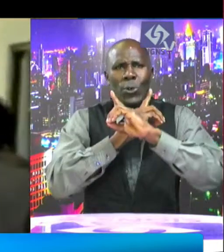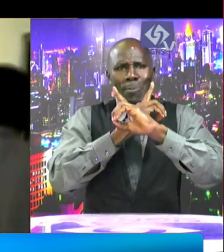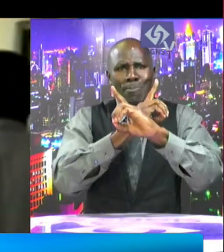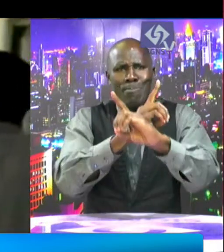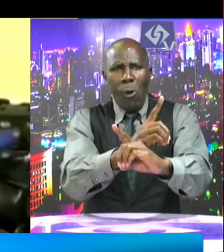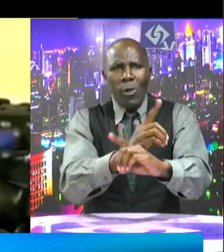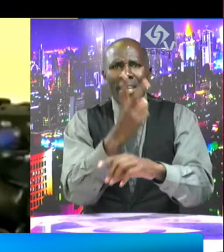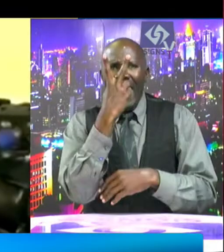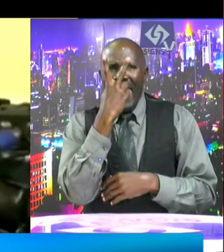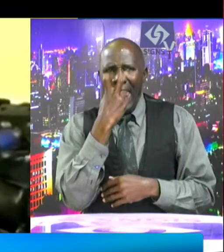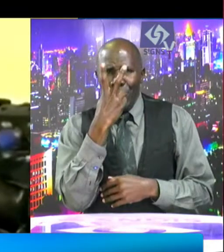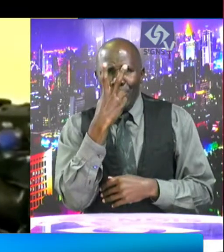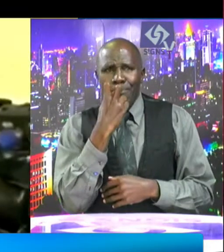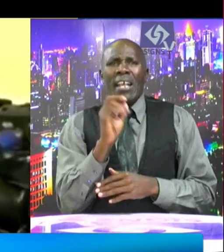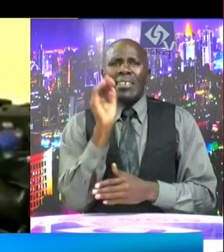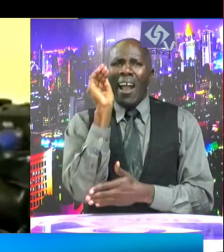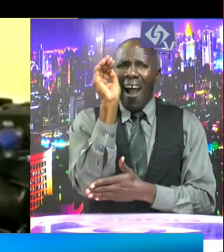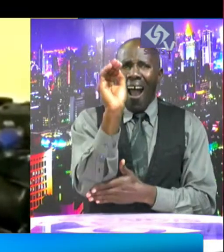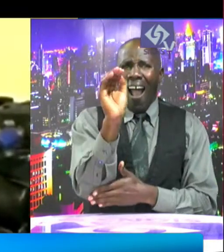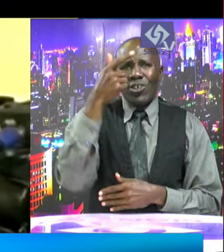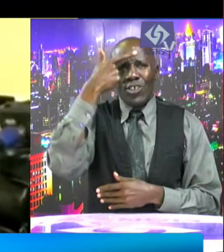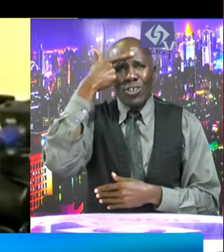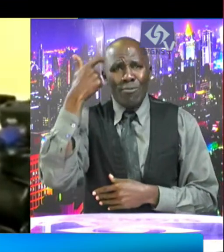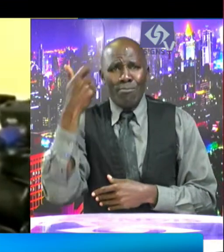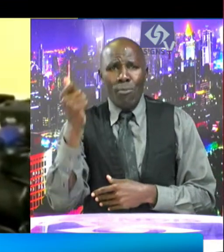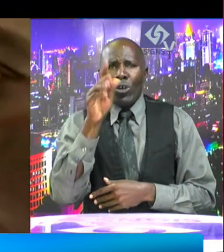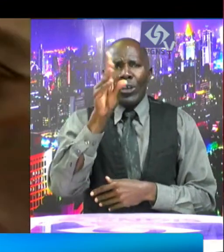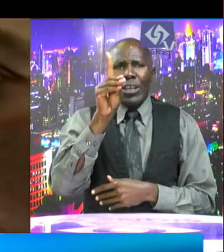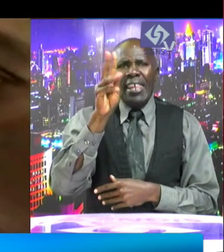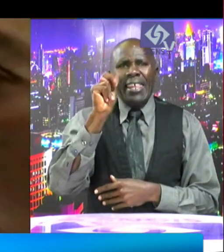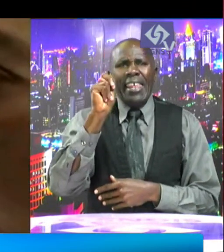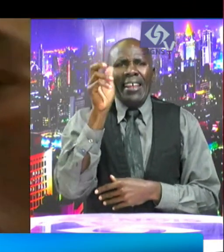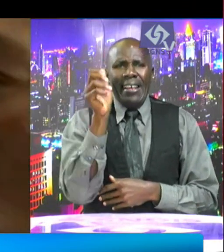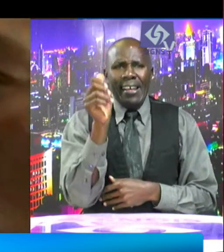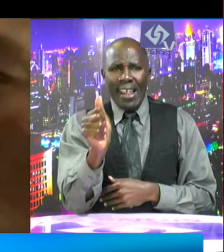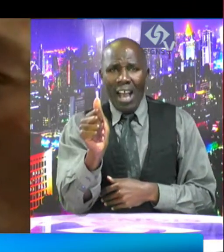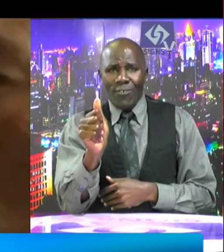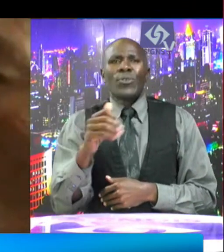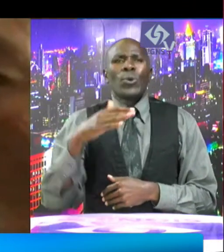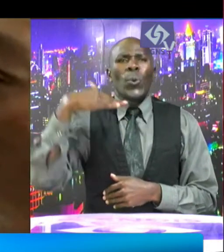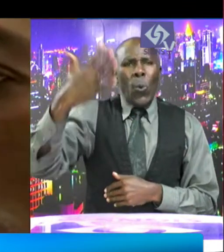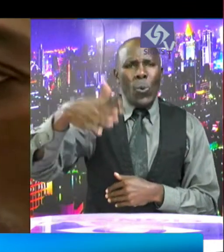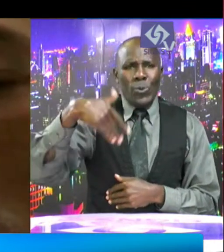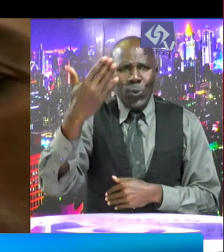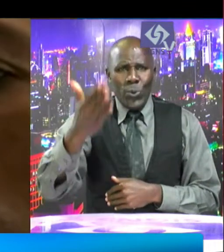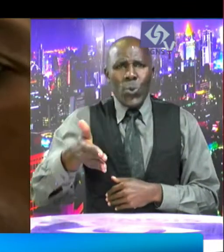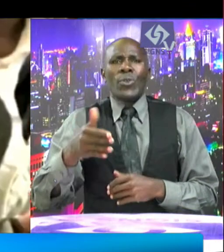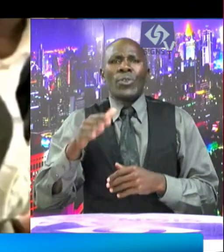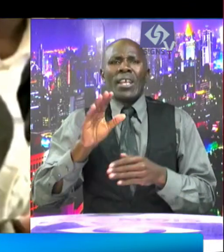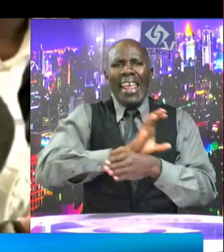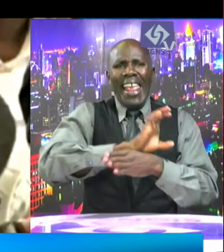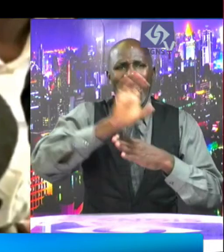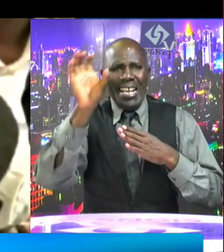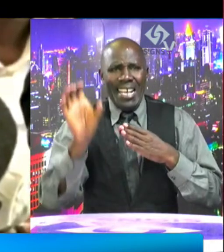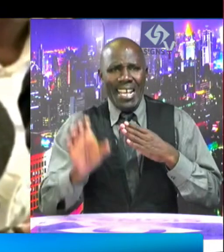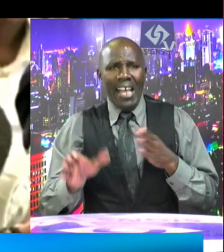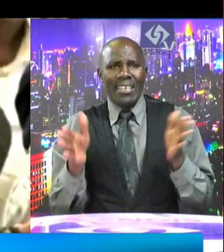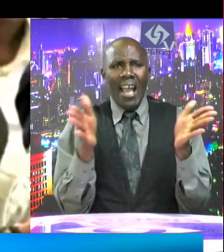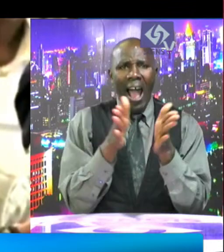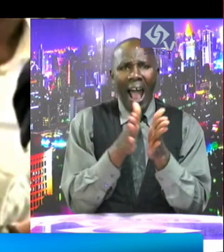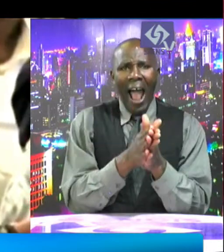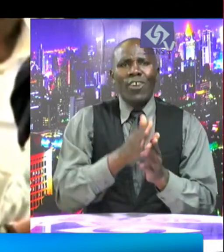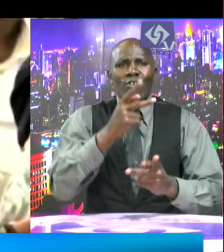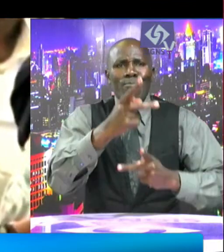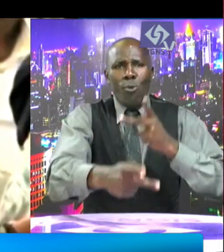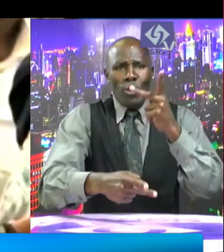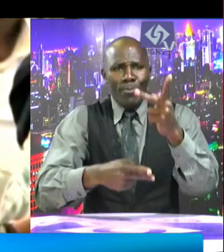that the continued detention of the suspects is necessary because the DNA analysis is